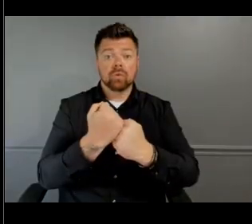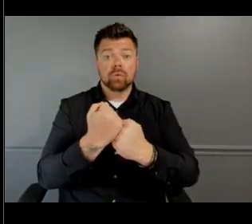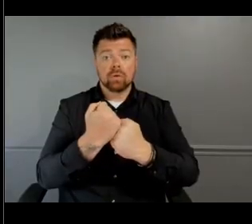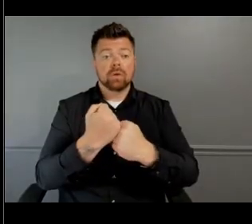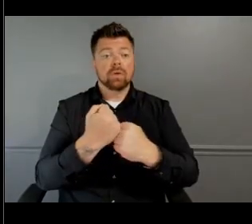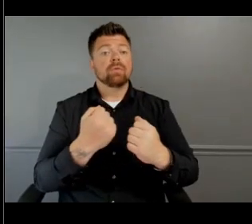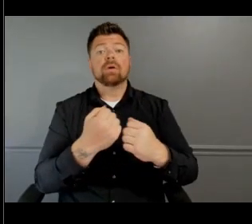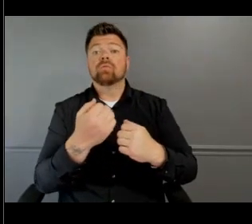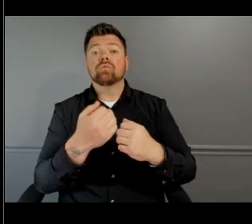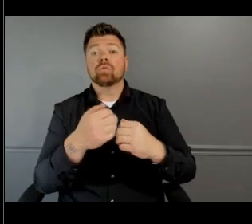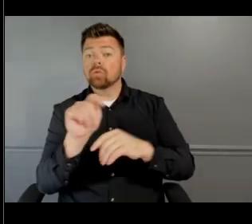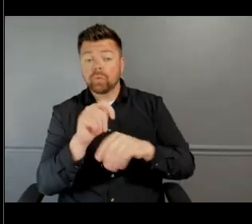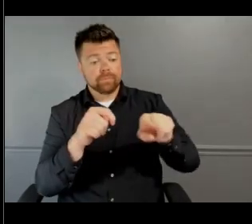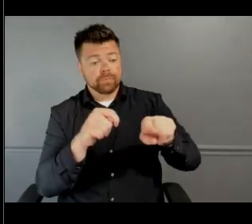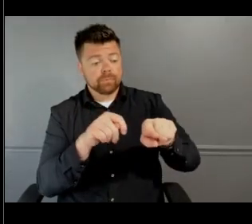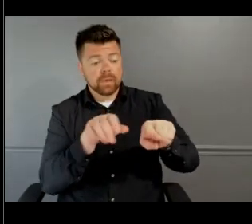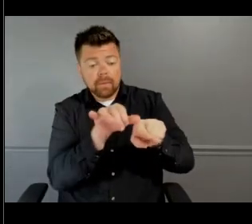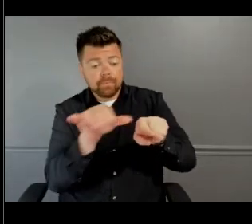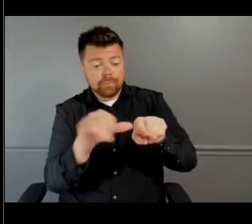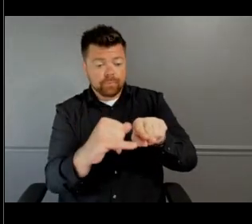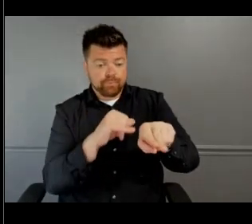toilets.